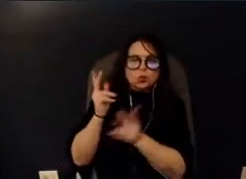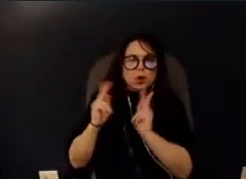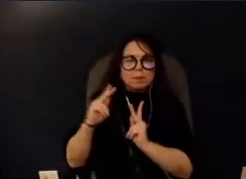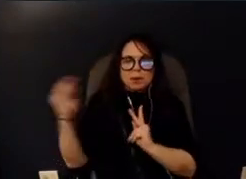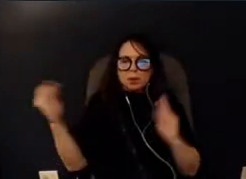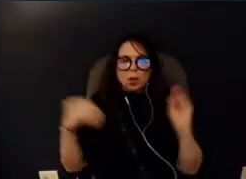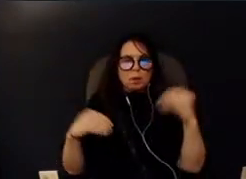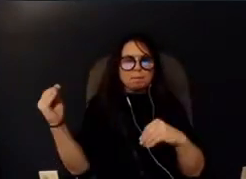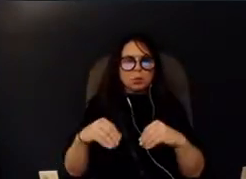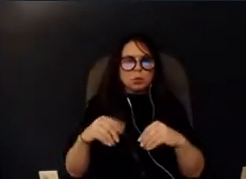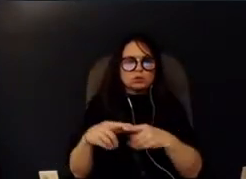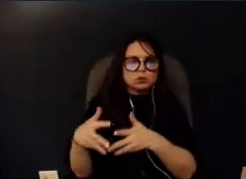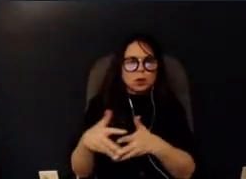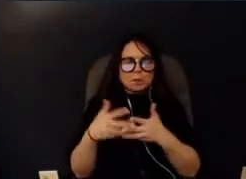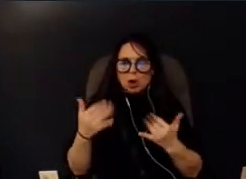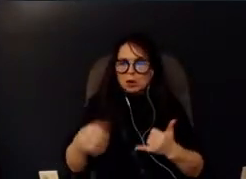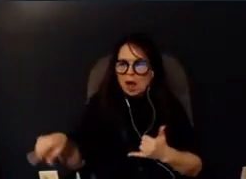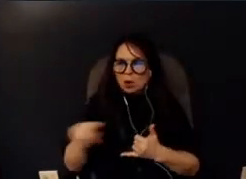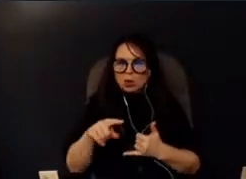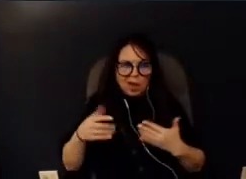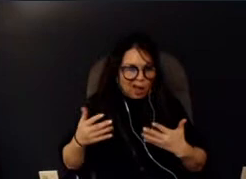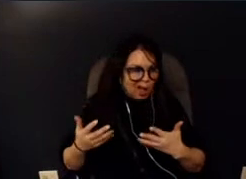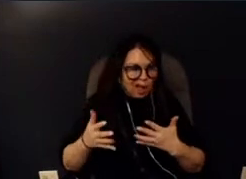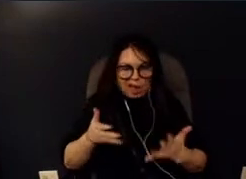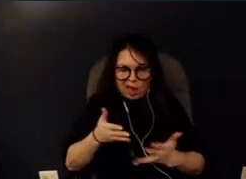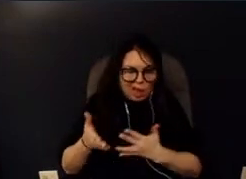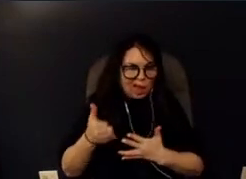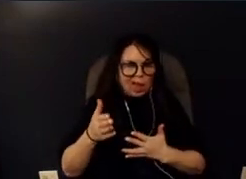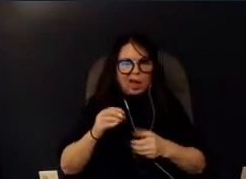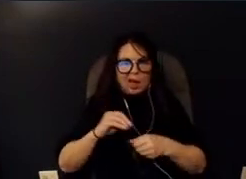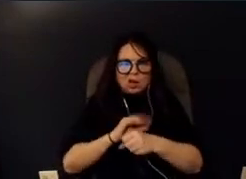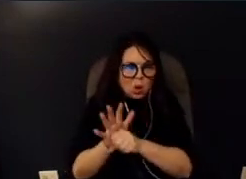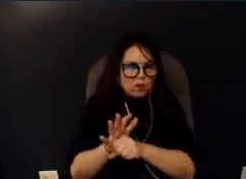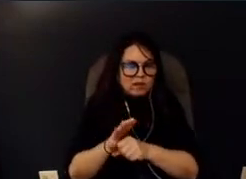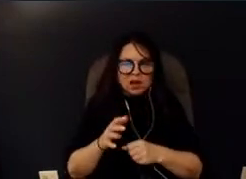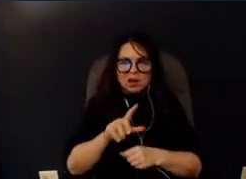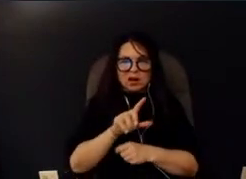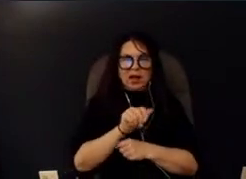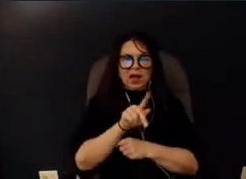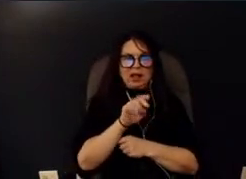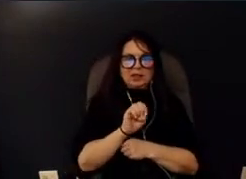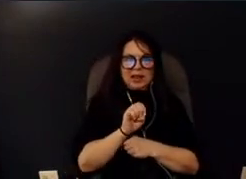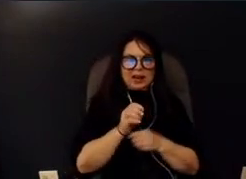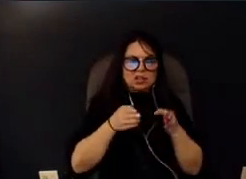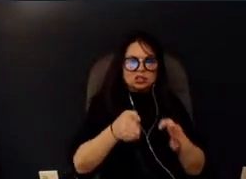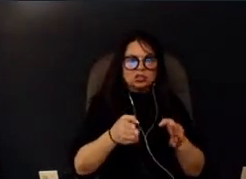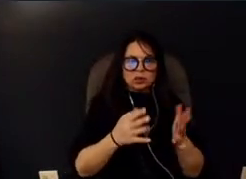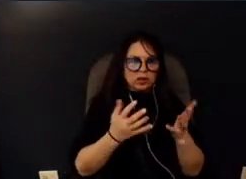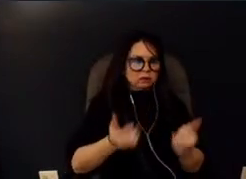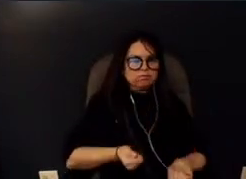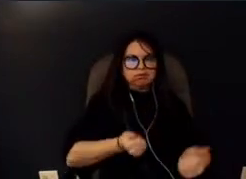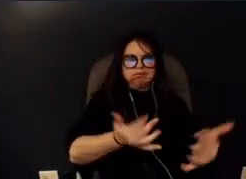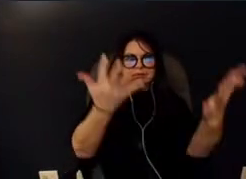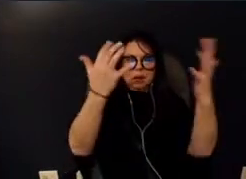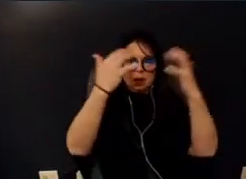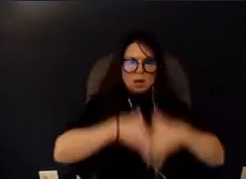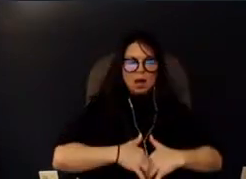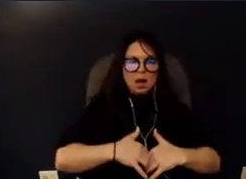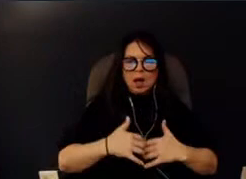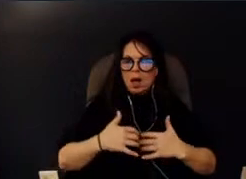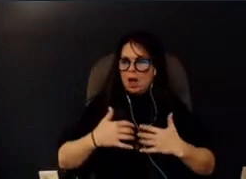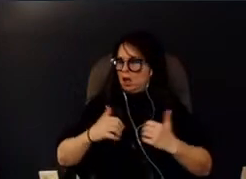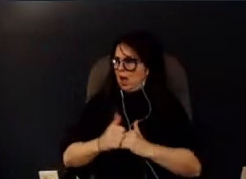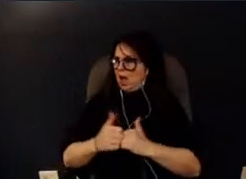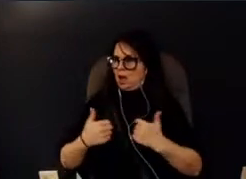COVID-19 and the burning down on Lake Street, and now safety issues are really embedded and leading